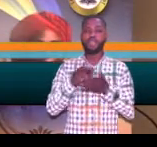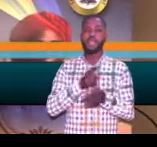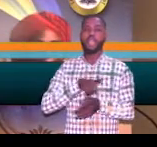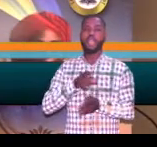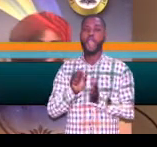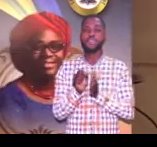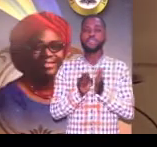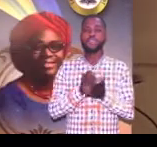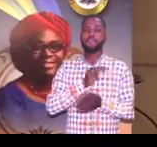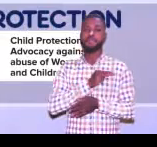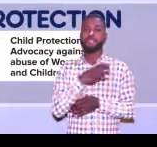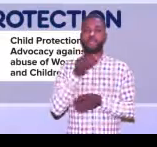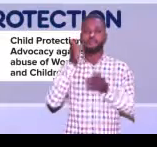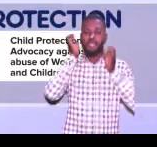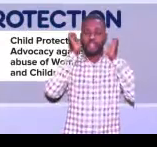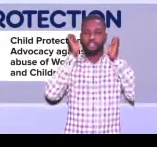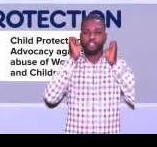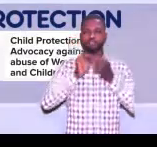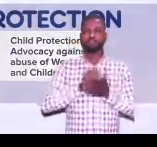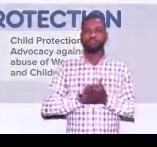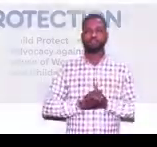Lagos State Ministry of Education.